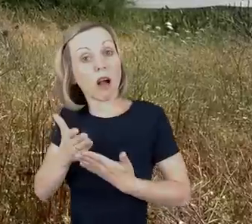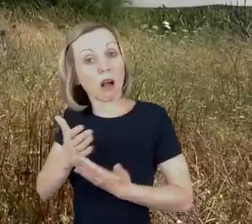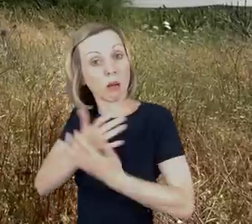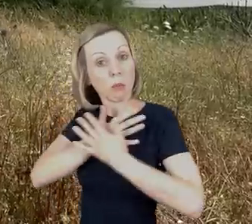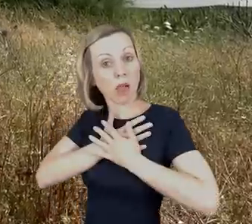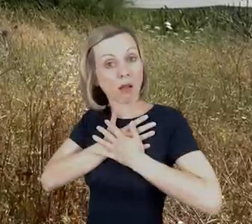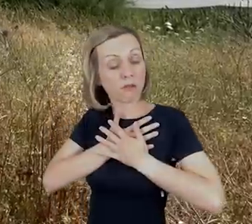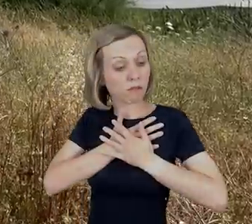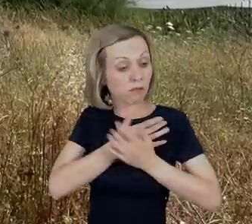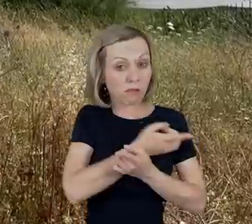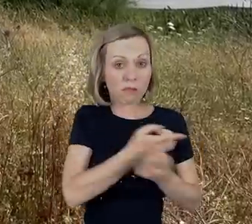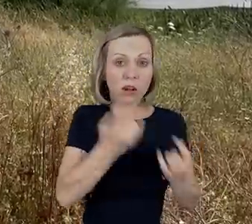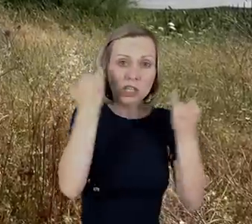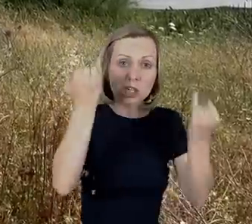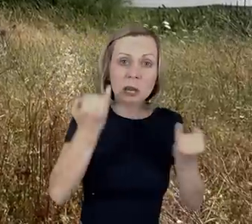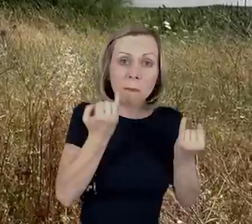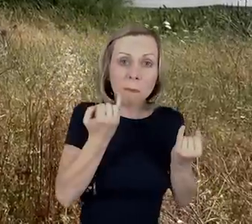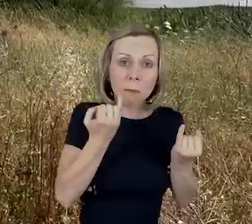Then feed my sheep.